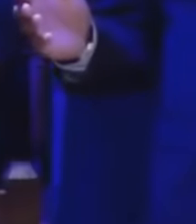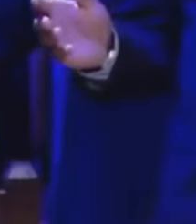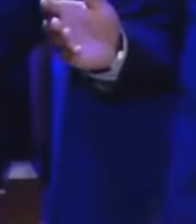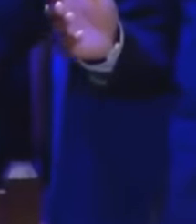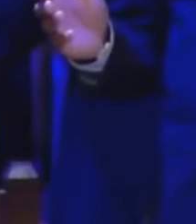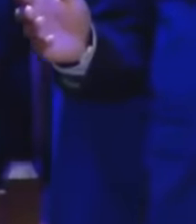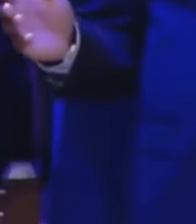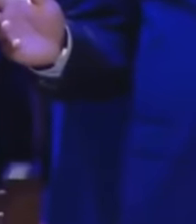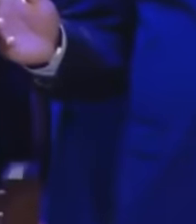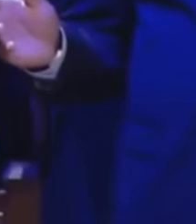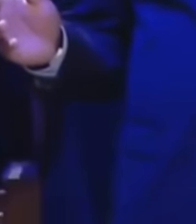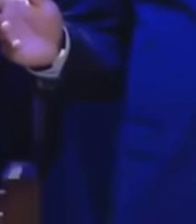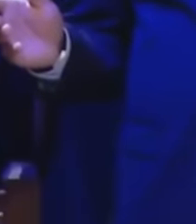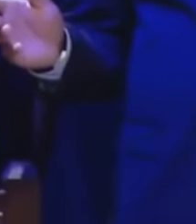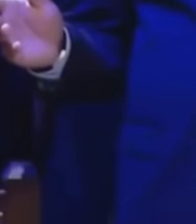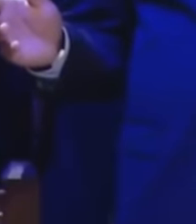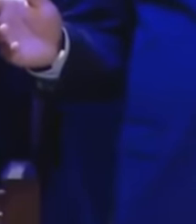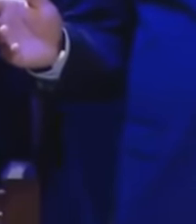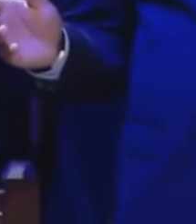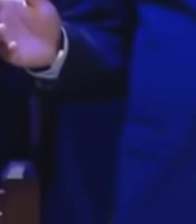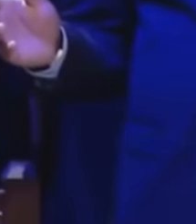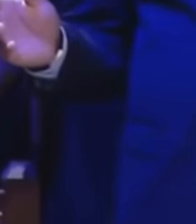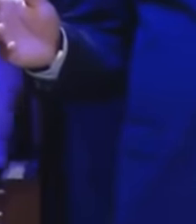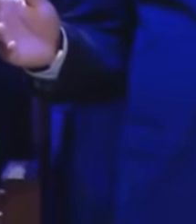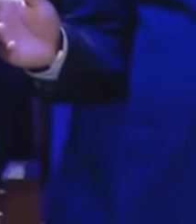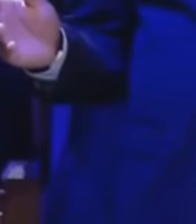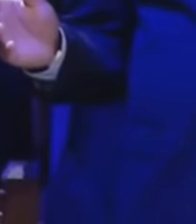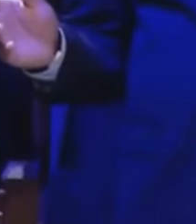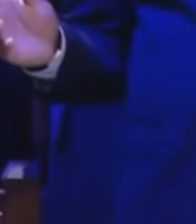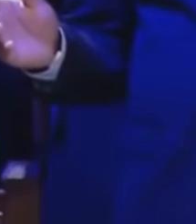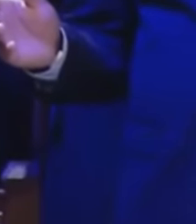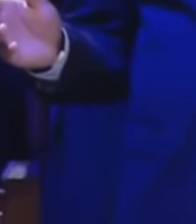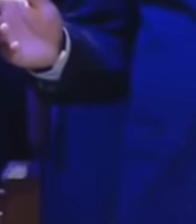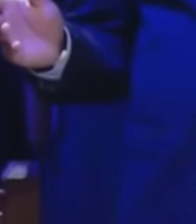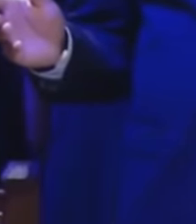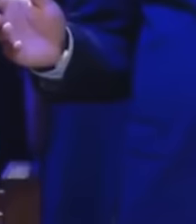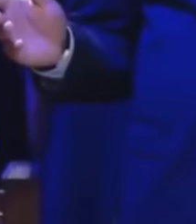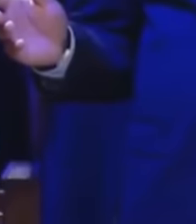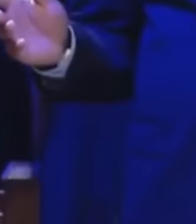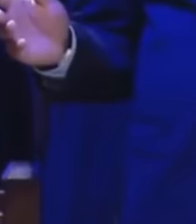So work it out in the courtyard. And so God, I come in the name of the Lord Jesus Christ. I ask in this room tonight